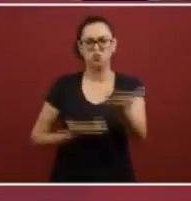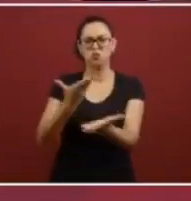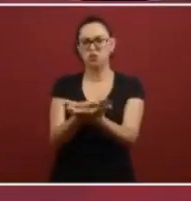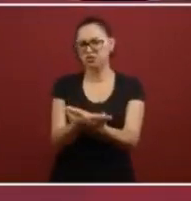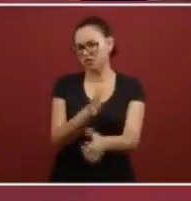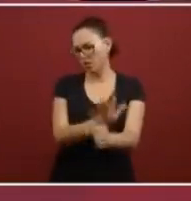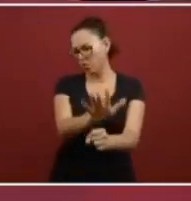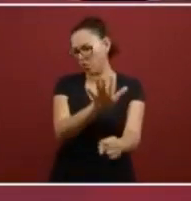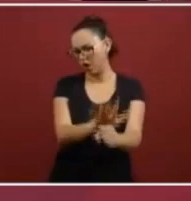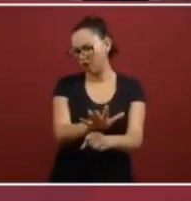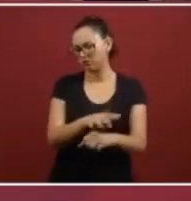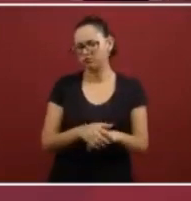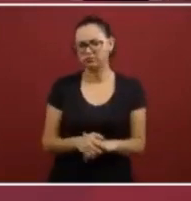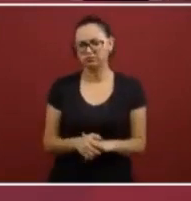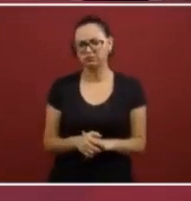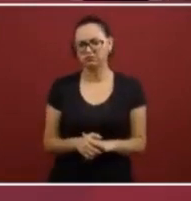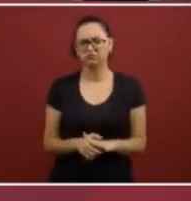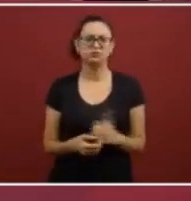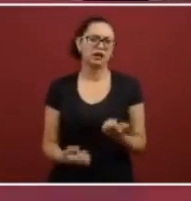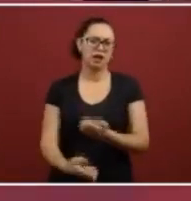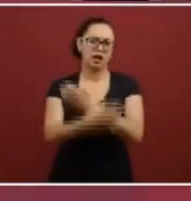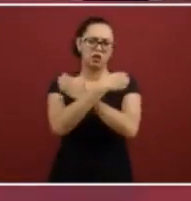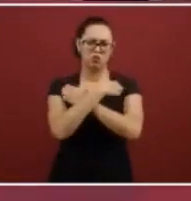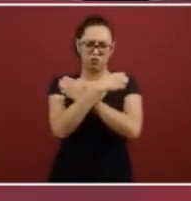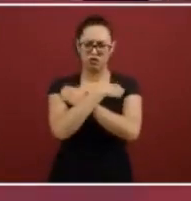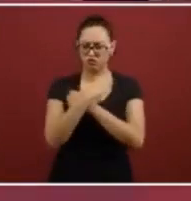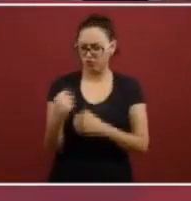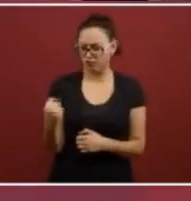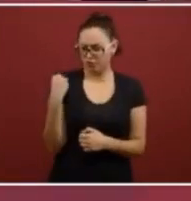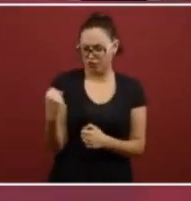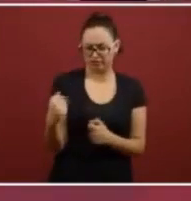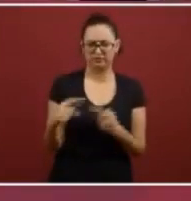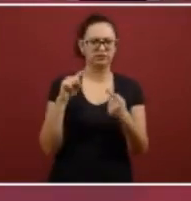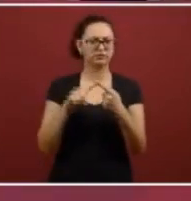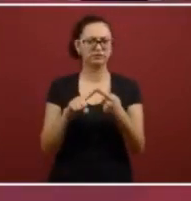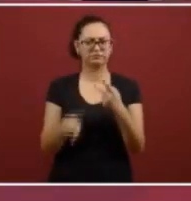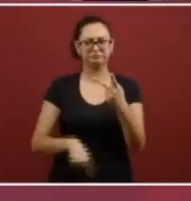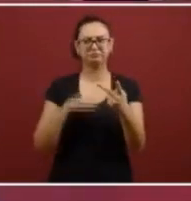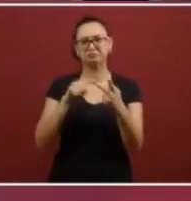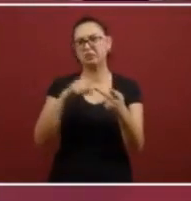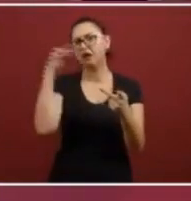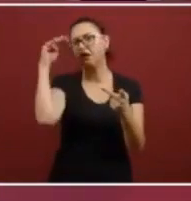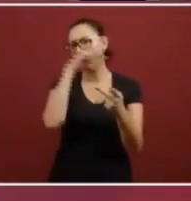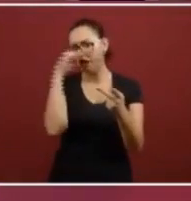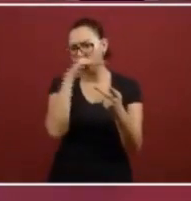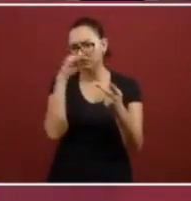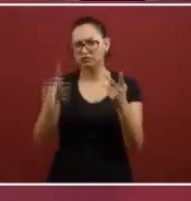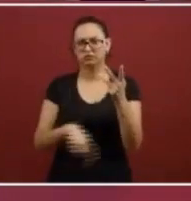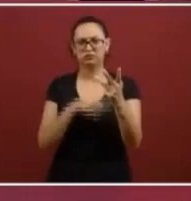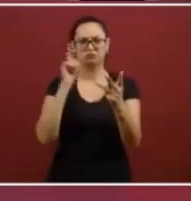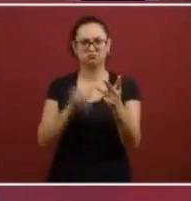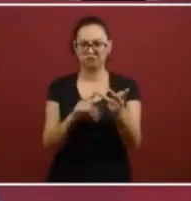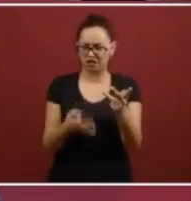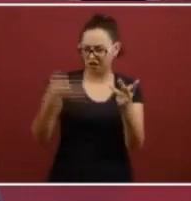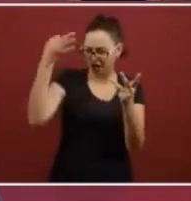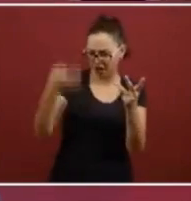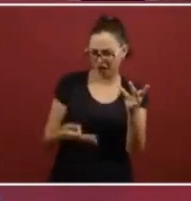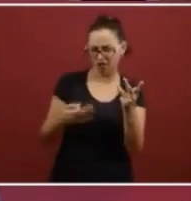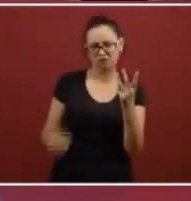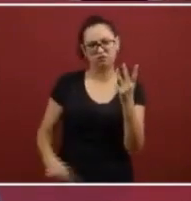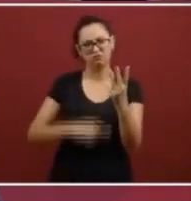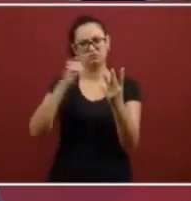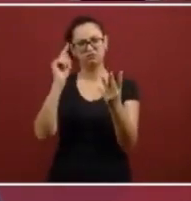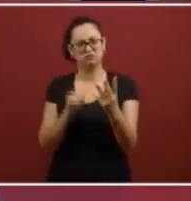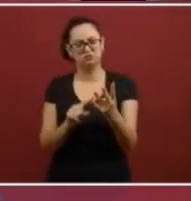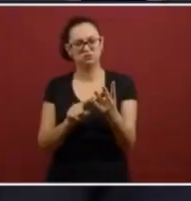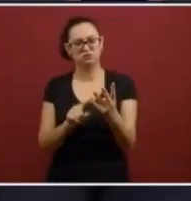we have planned, Queremos fortalecer la we educación want to pública fertilize education, gratuita, public education, free calidad, public